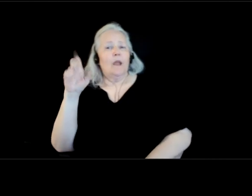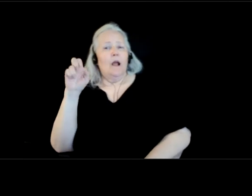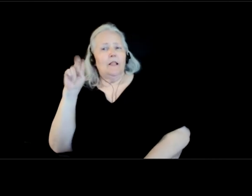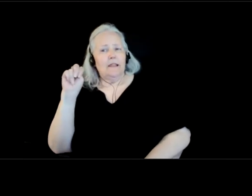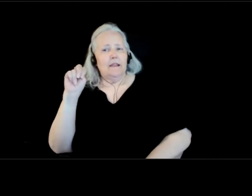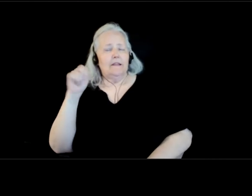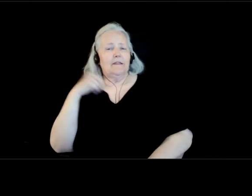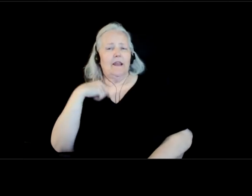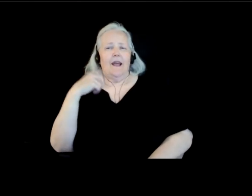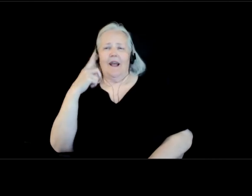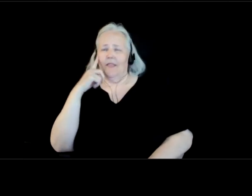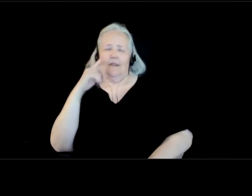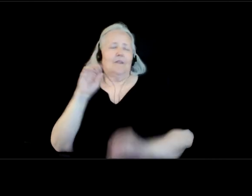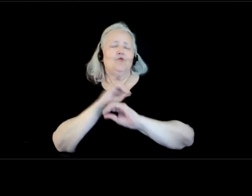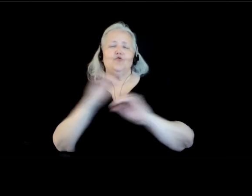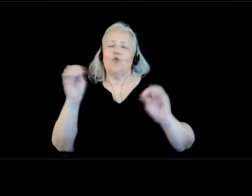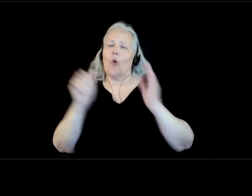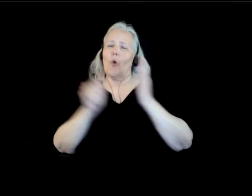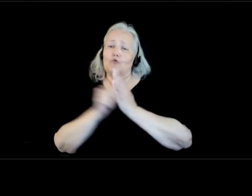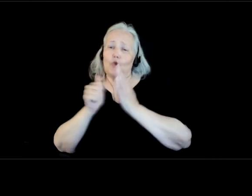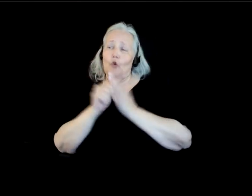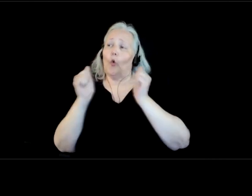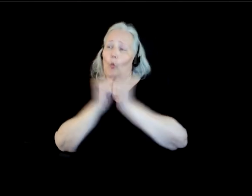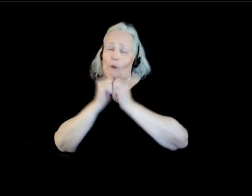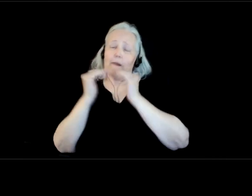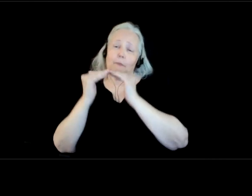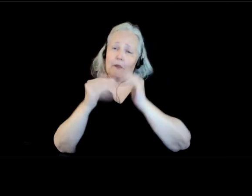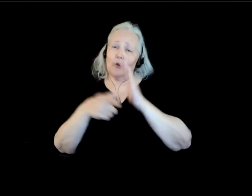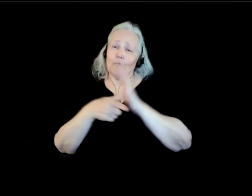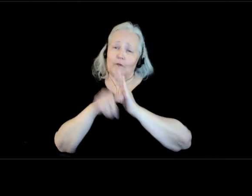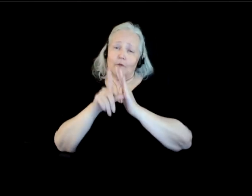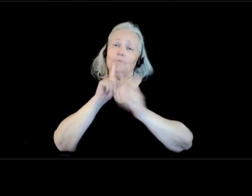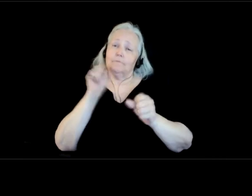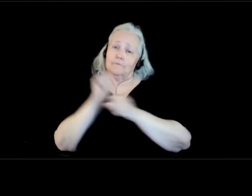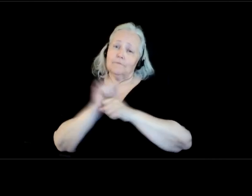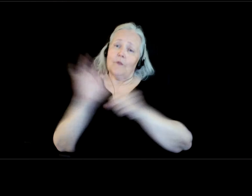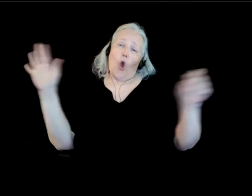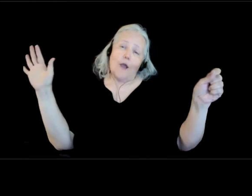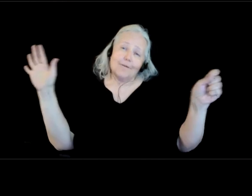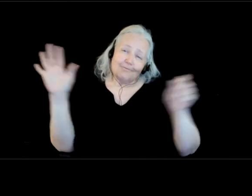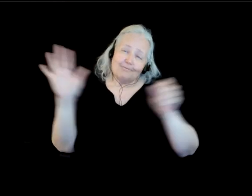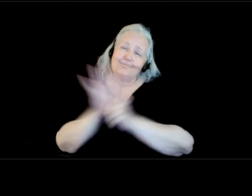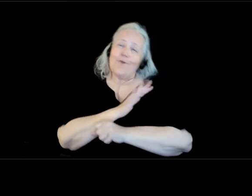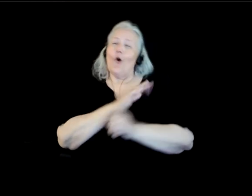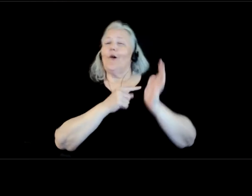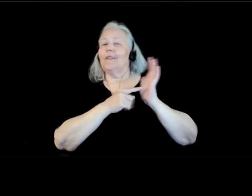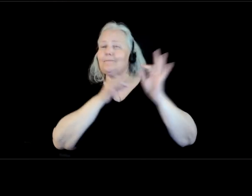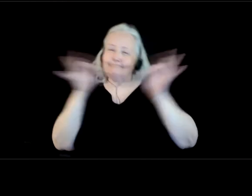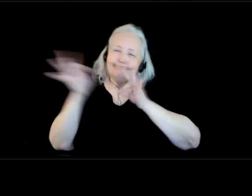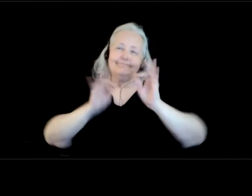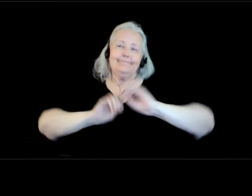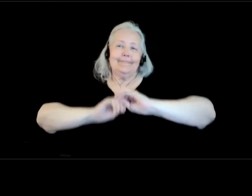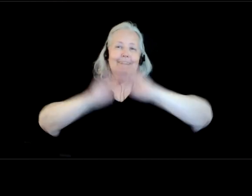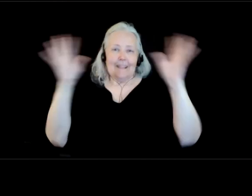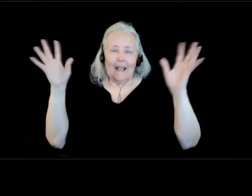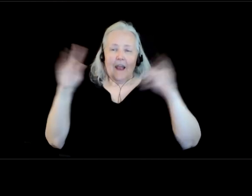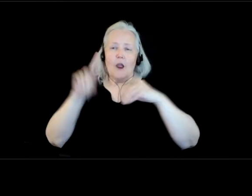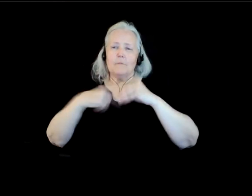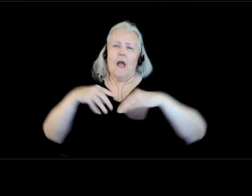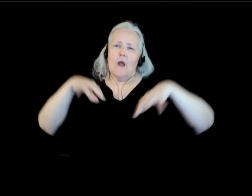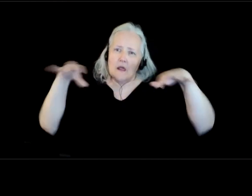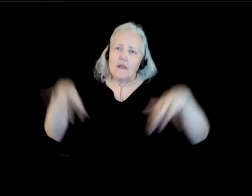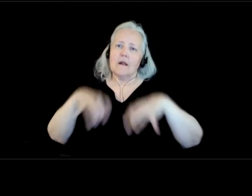work that one does with communities and does in terms of not only making the recordings and the relationships,